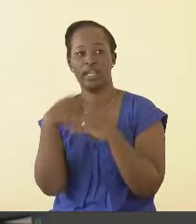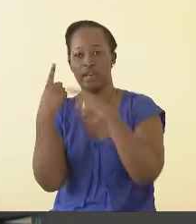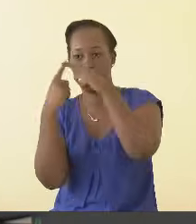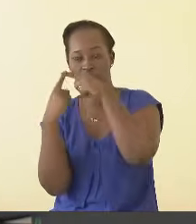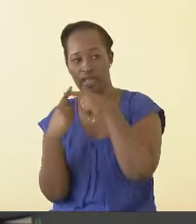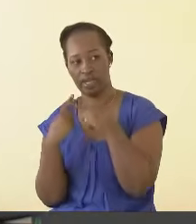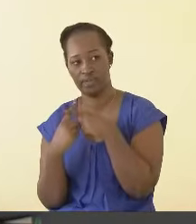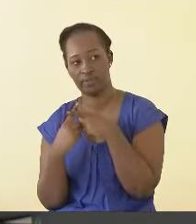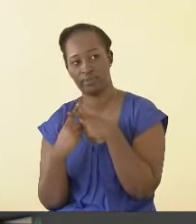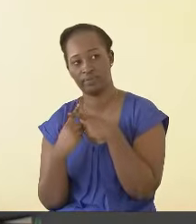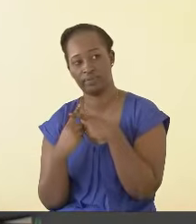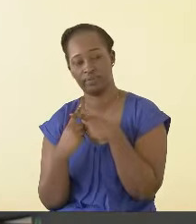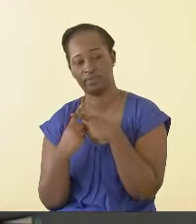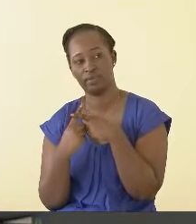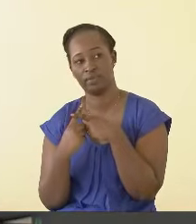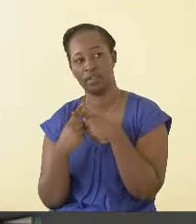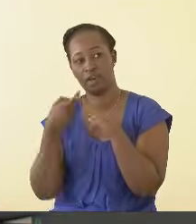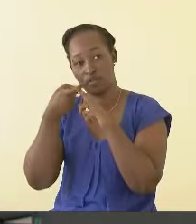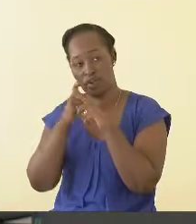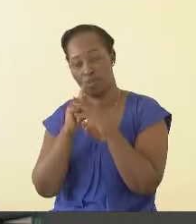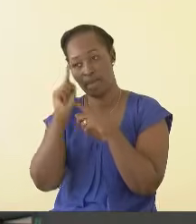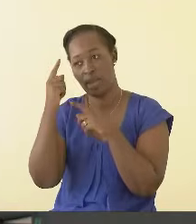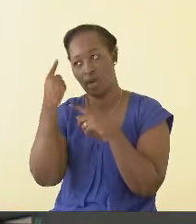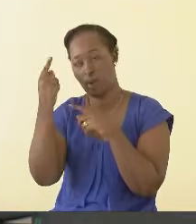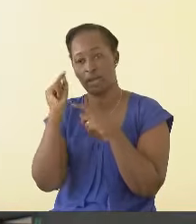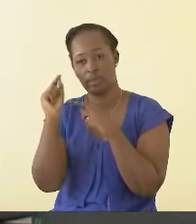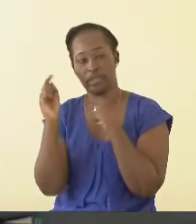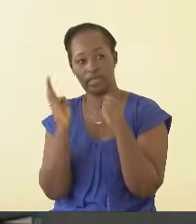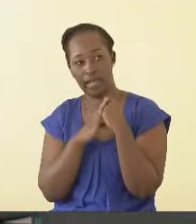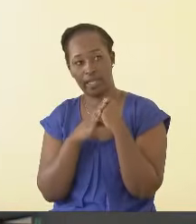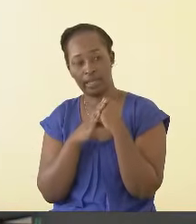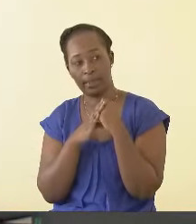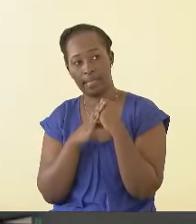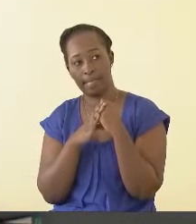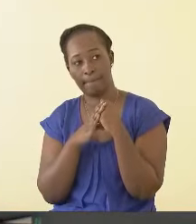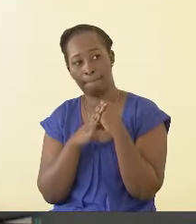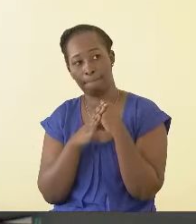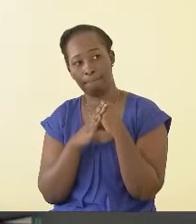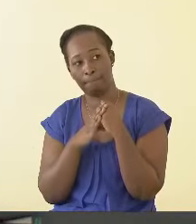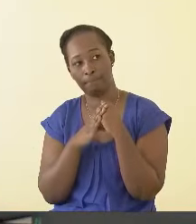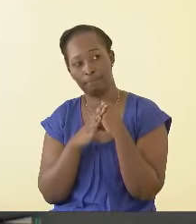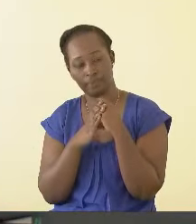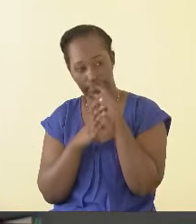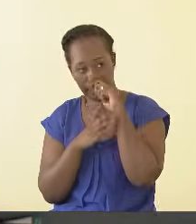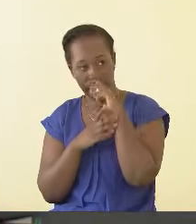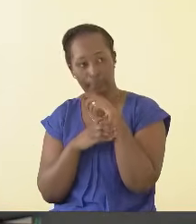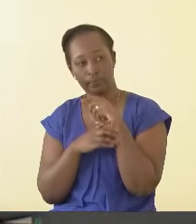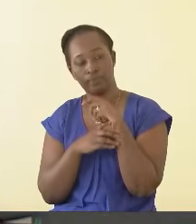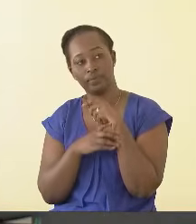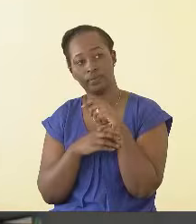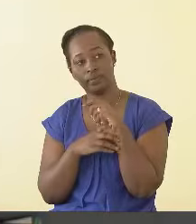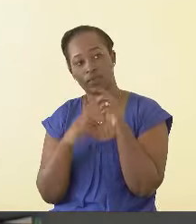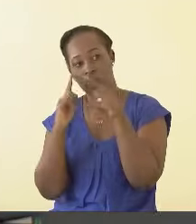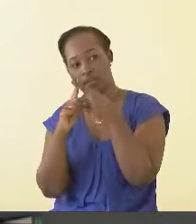now. And you add from here 1.9. So this is 1,900,000. You have to